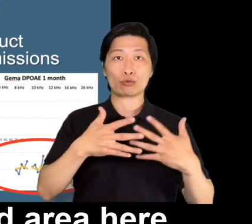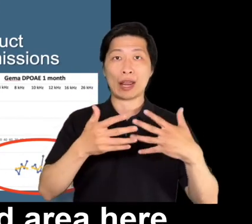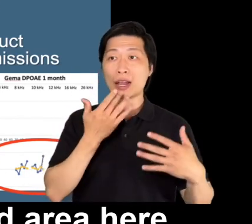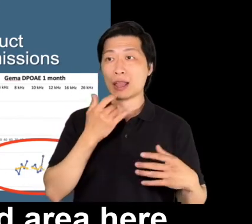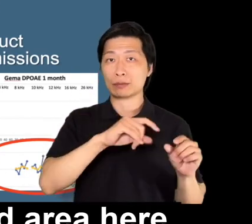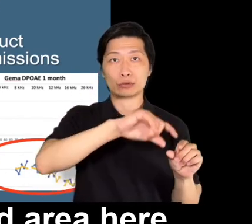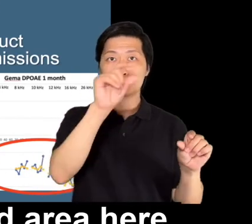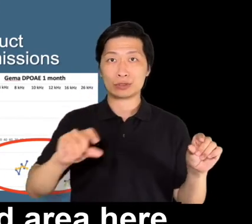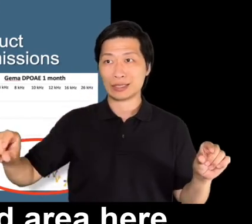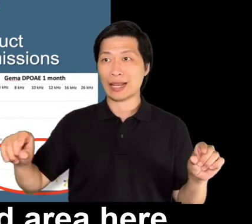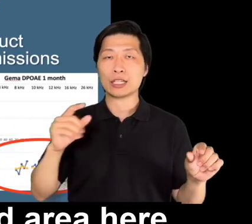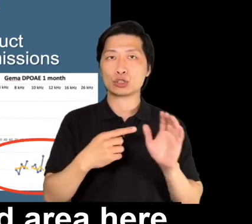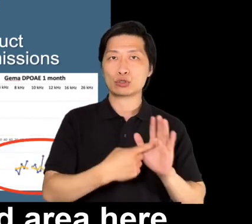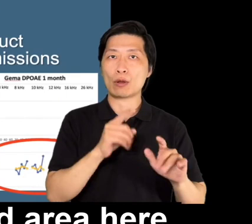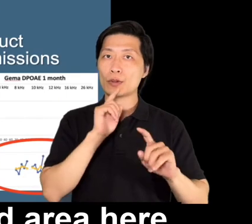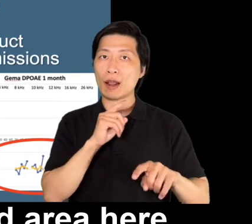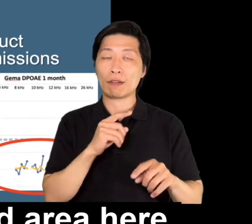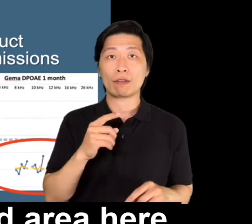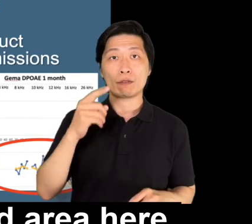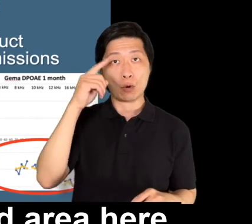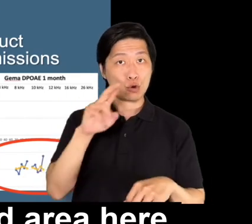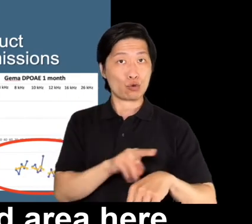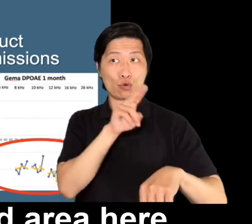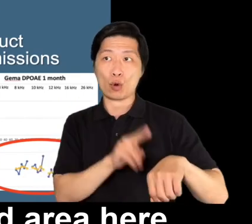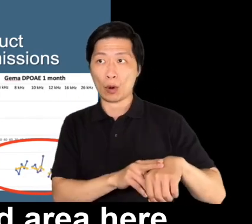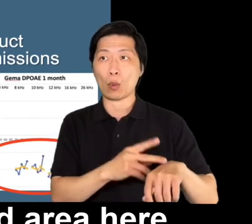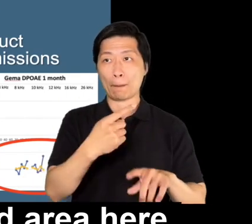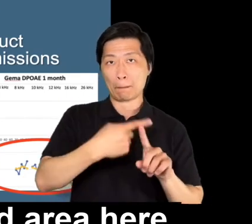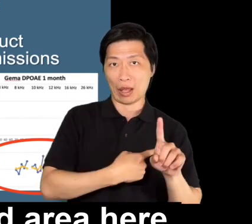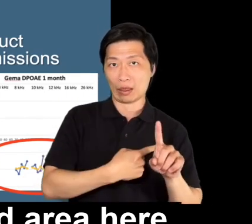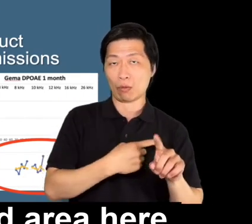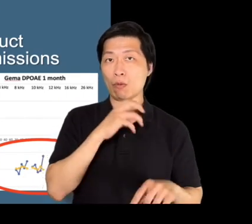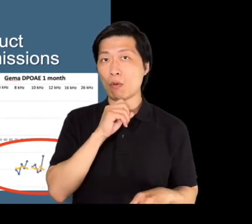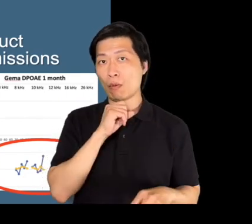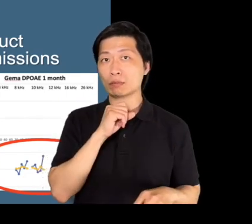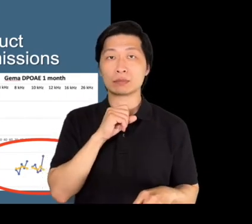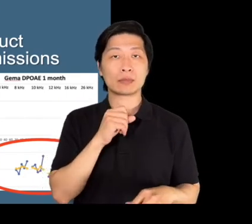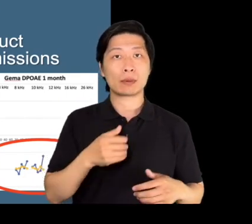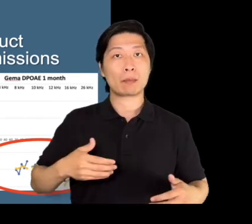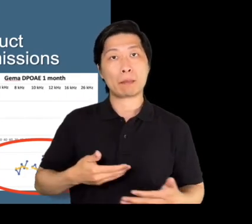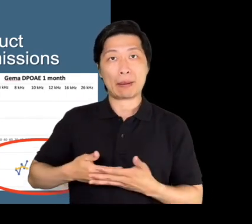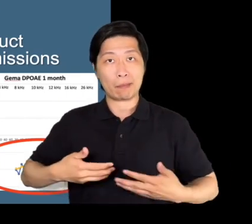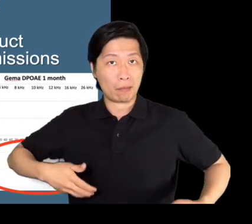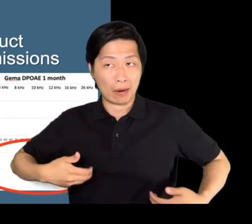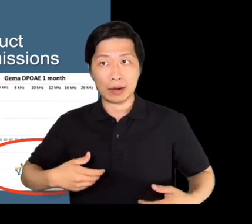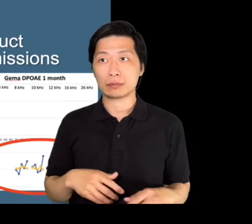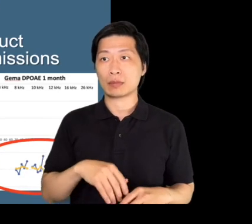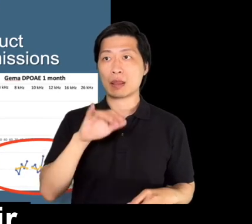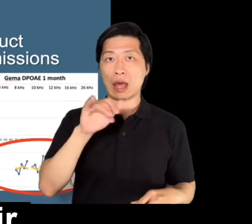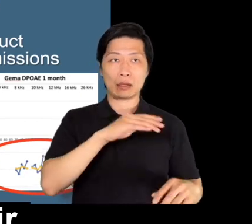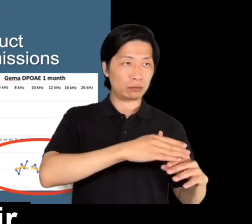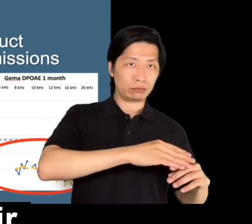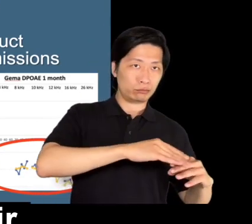responses for normal one-month-old infants across – this is their thresholds, the amount of